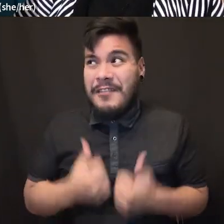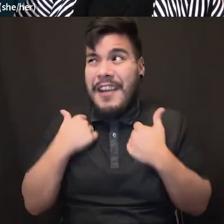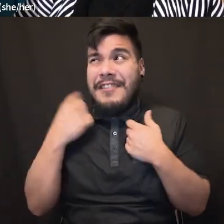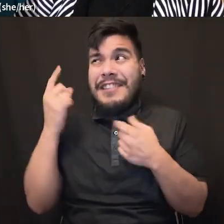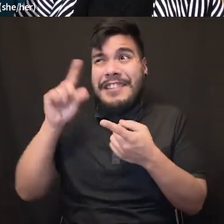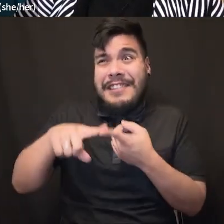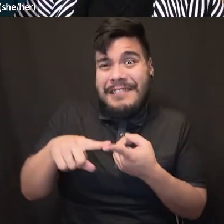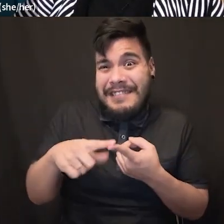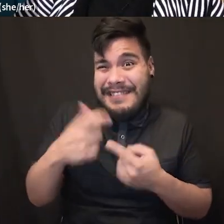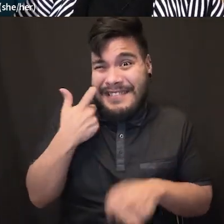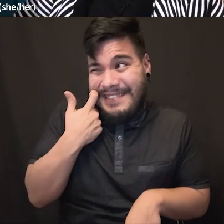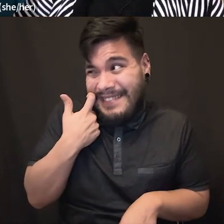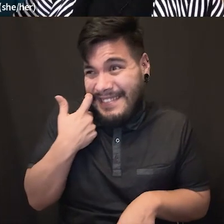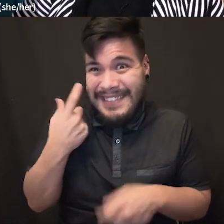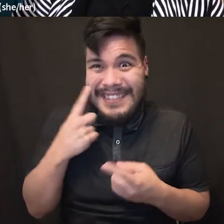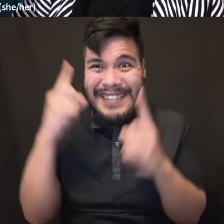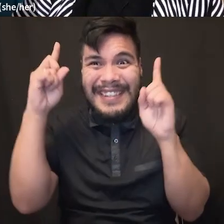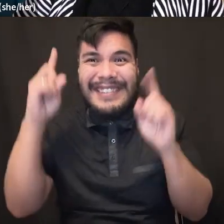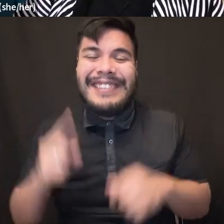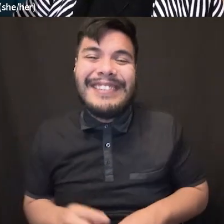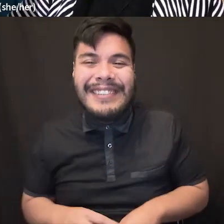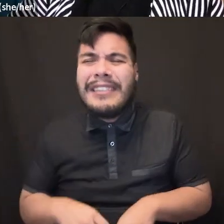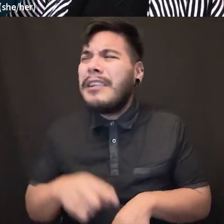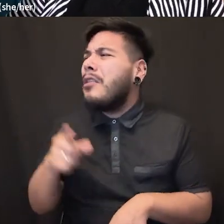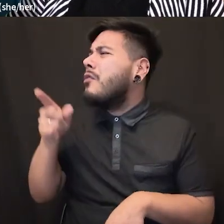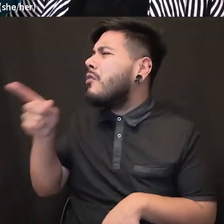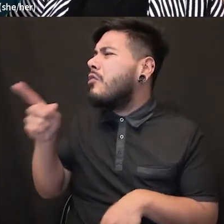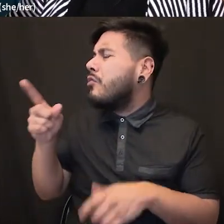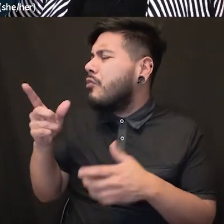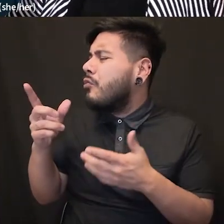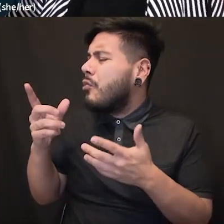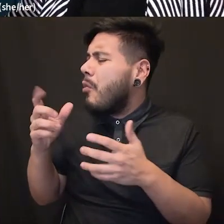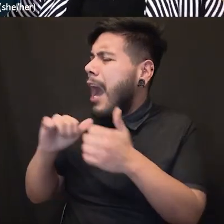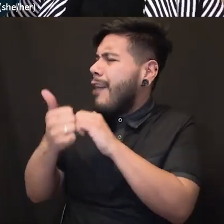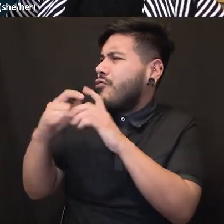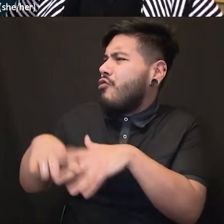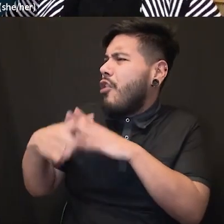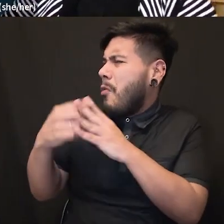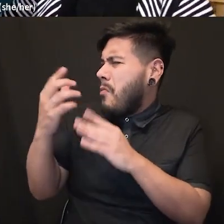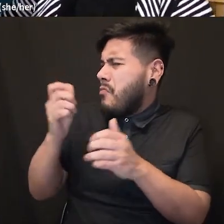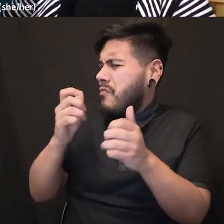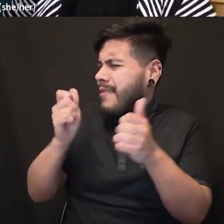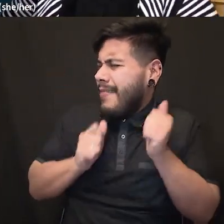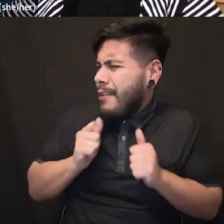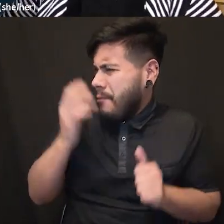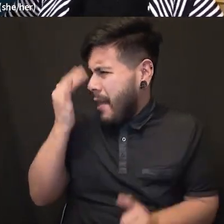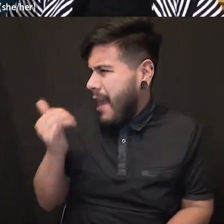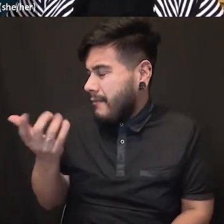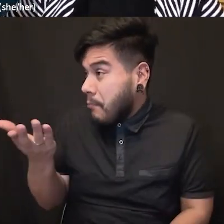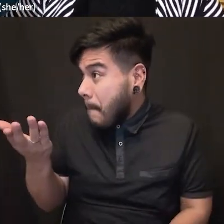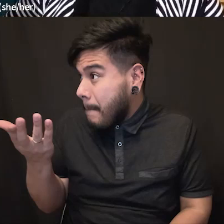recent success. And what made you start? Like, why did you become a theater kid?